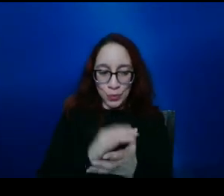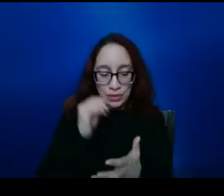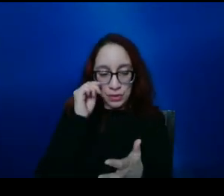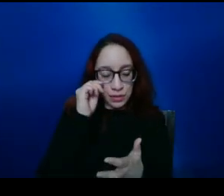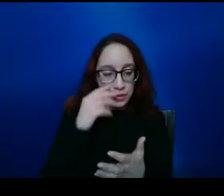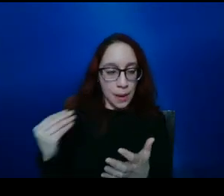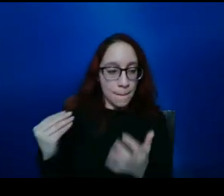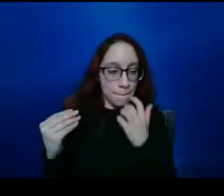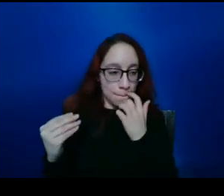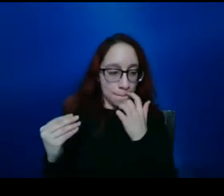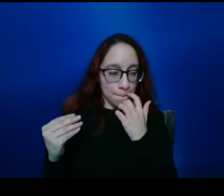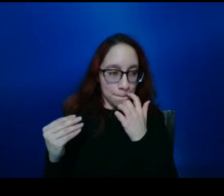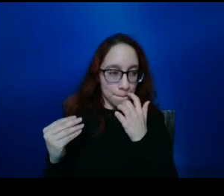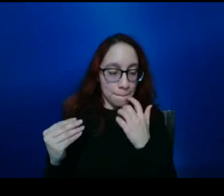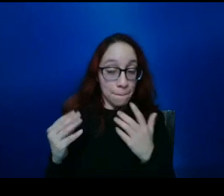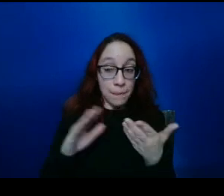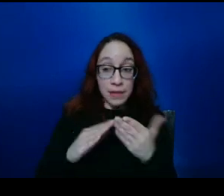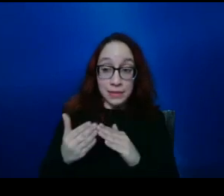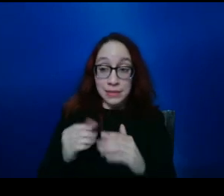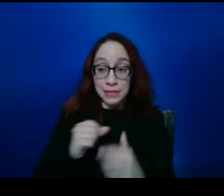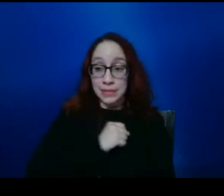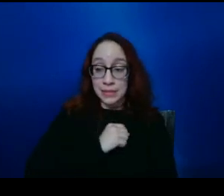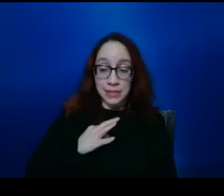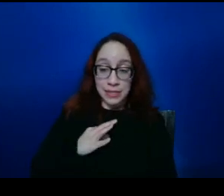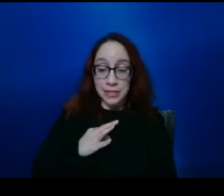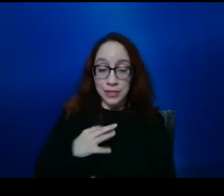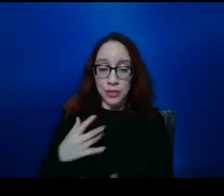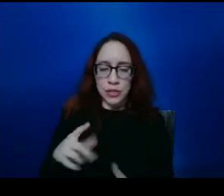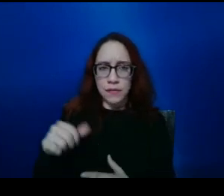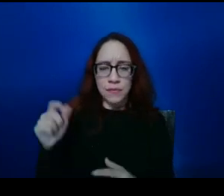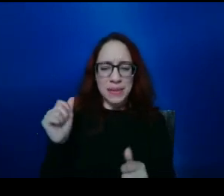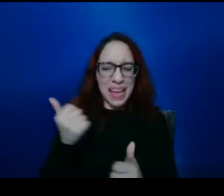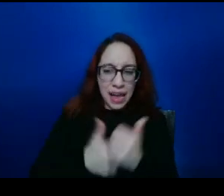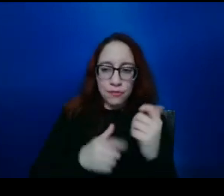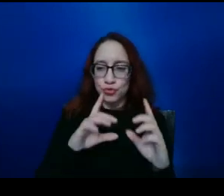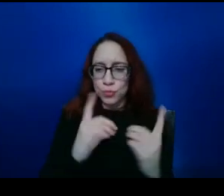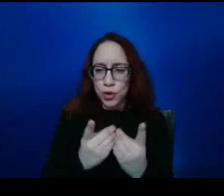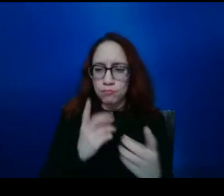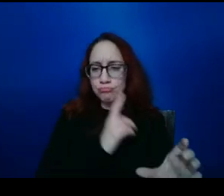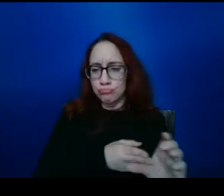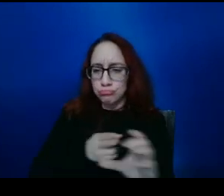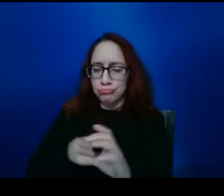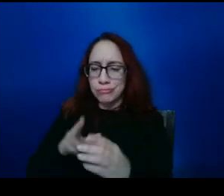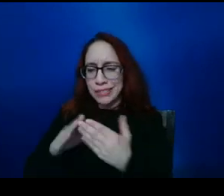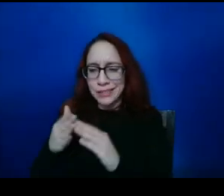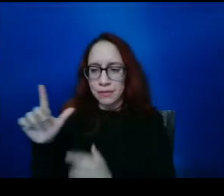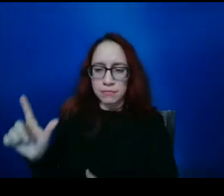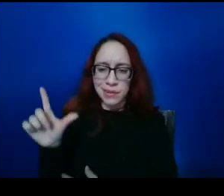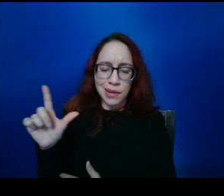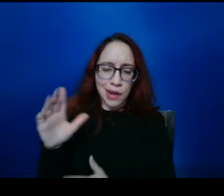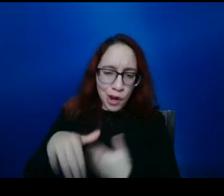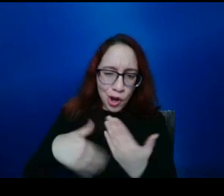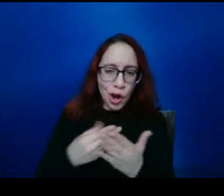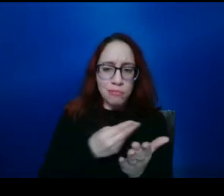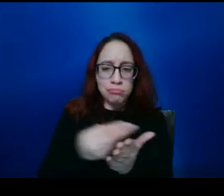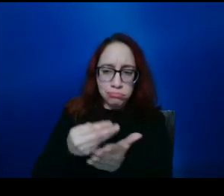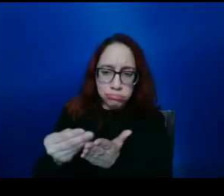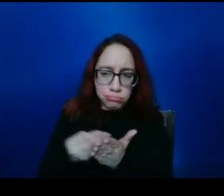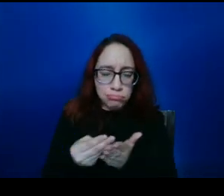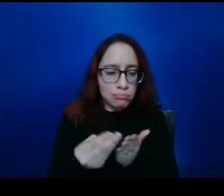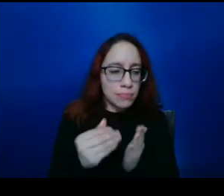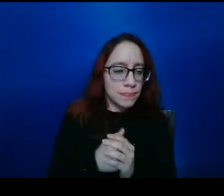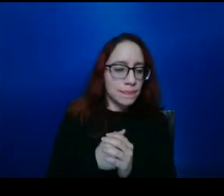and the city staff, there was somebody from every department. The city library did all the shopping,